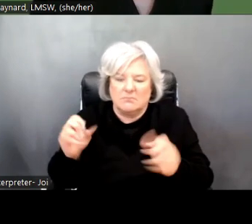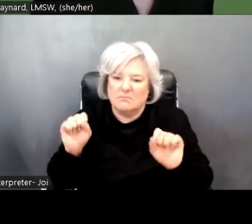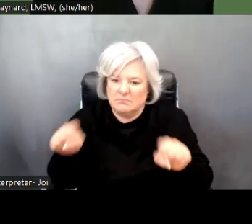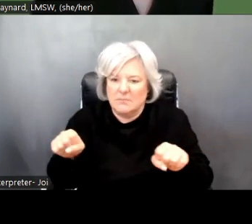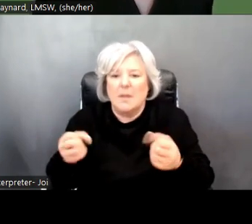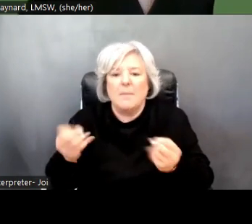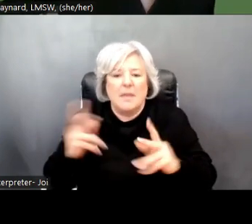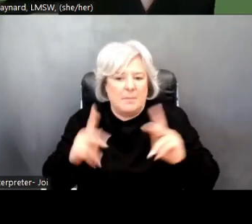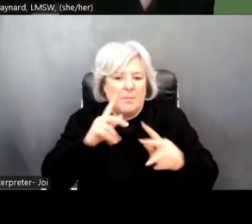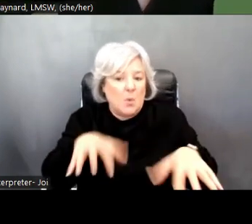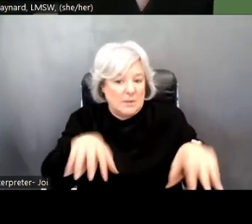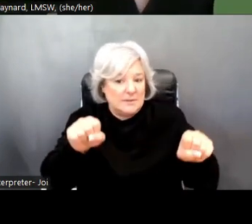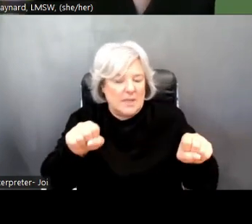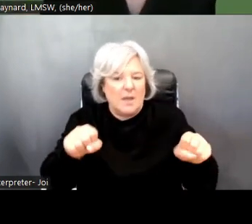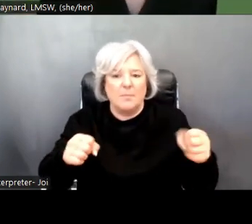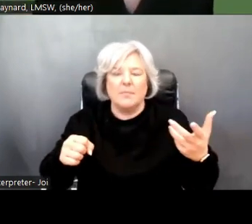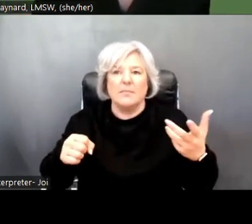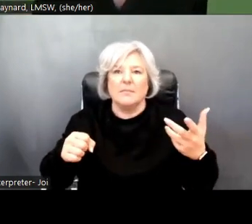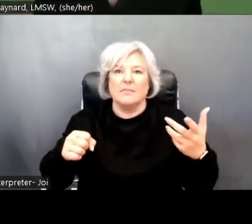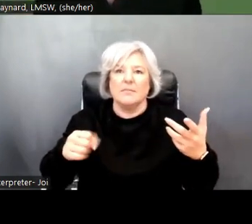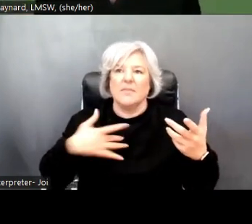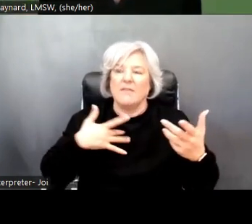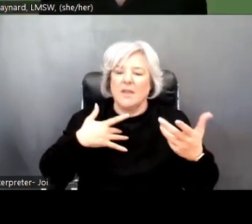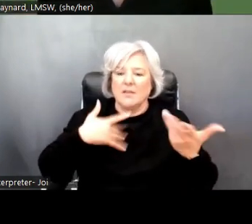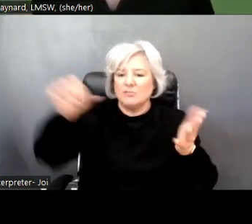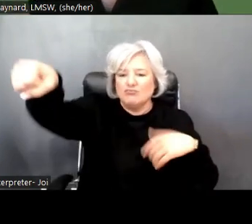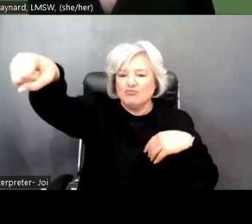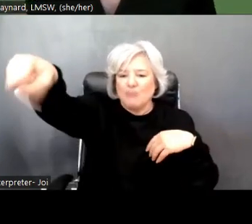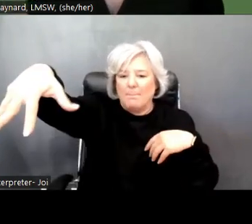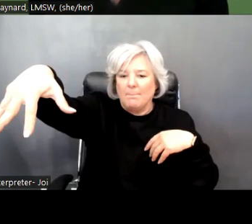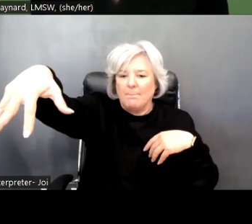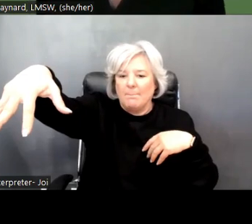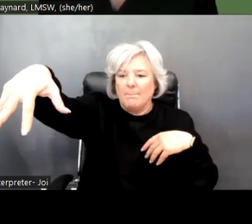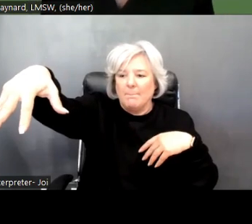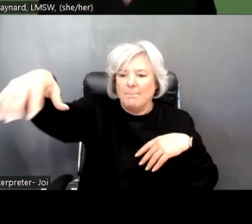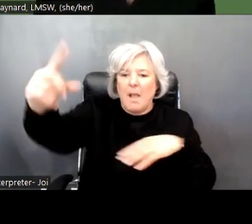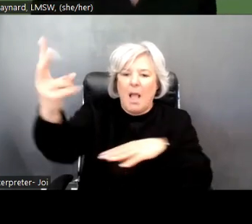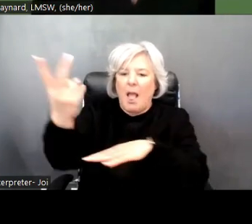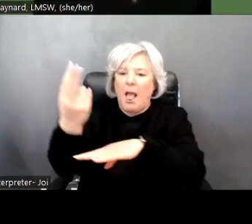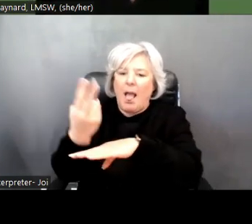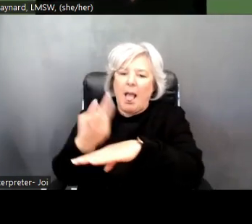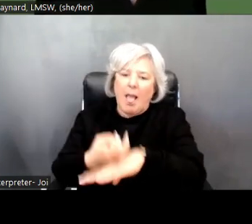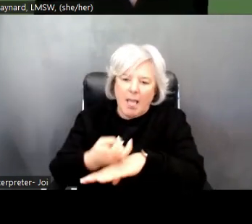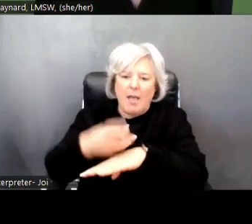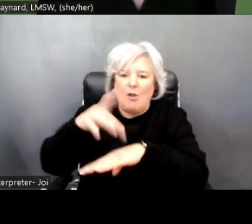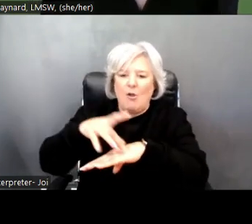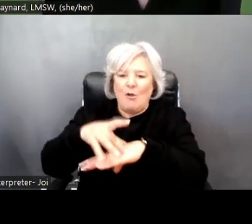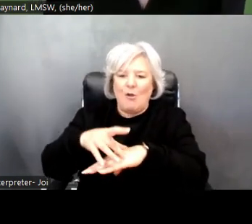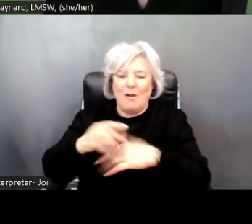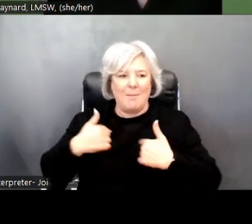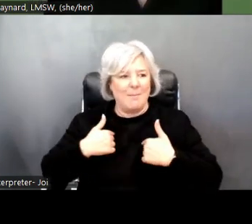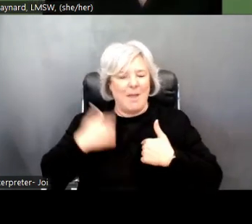adoptees say that they feel like they were dropped on the planet from outer space. Who do I look like? What's